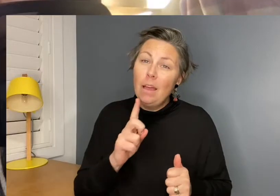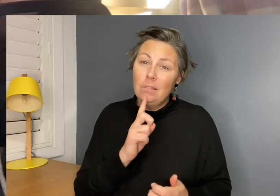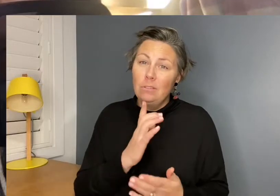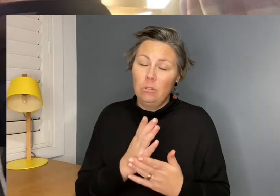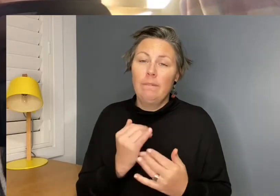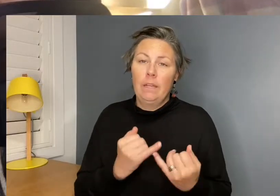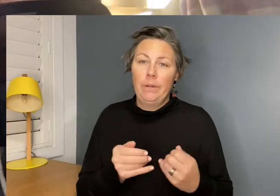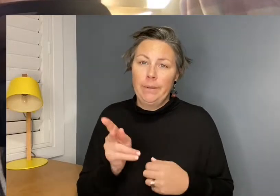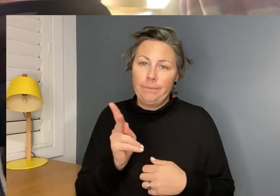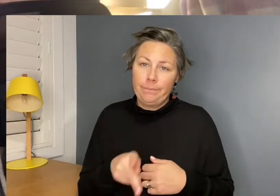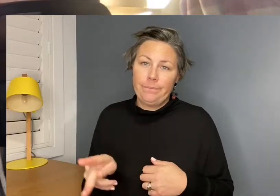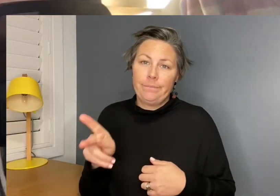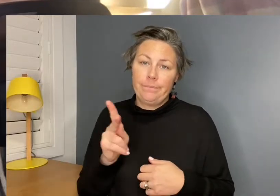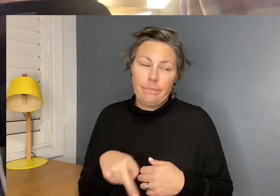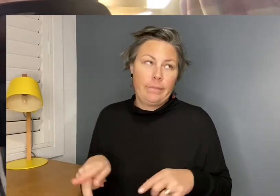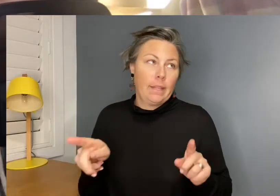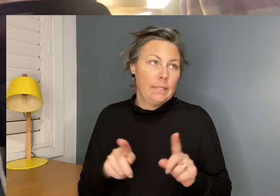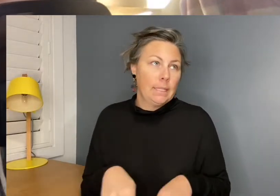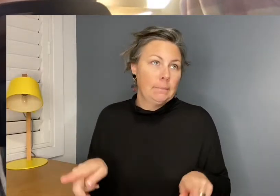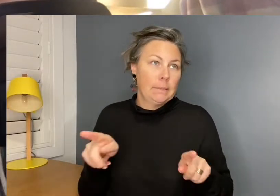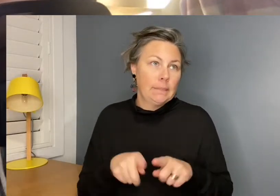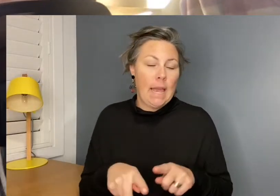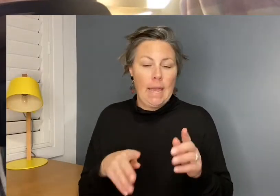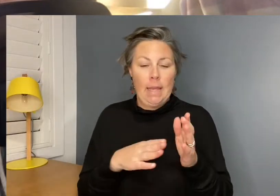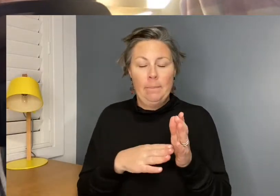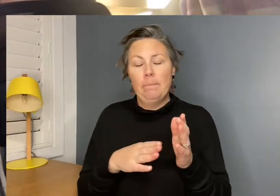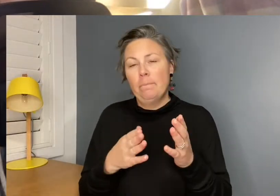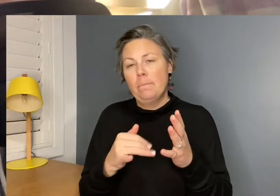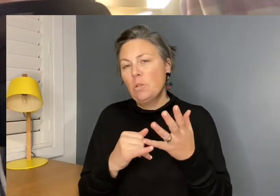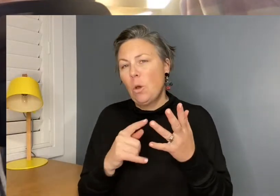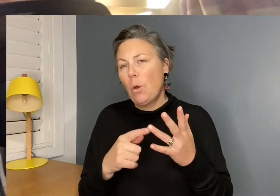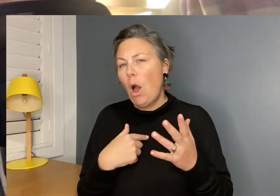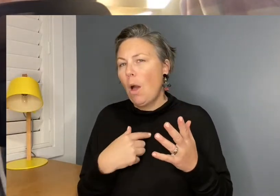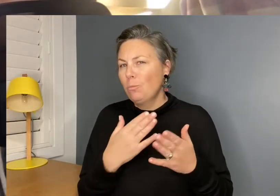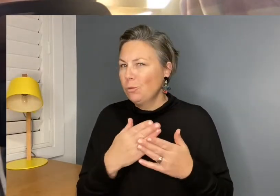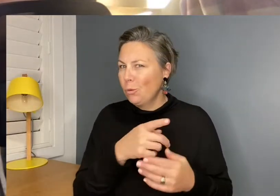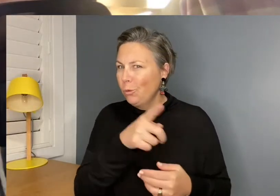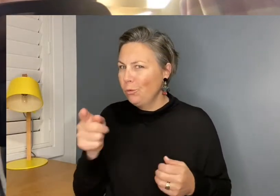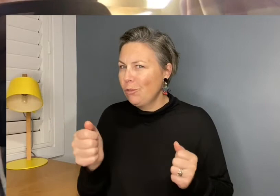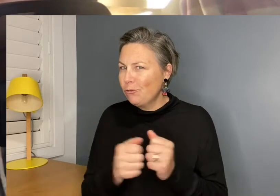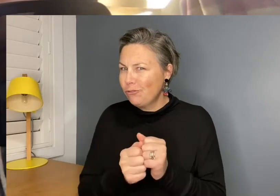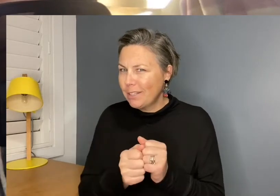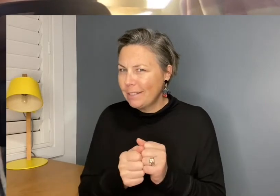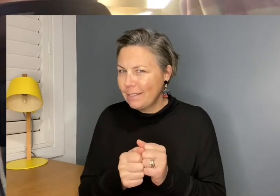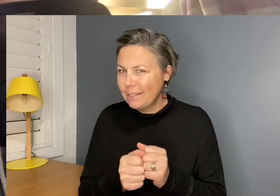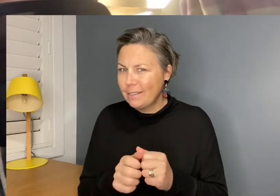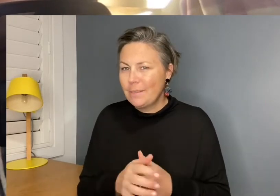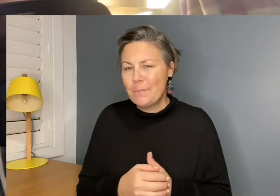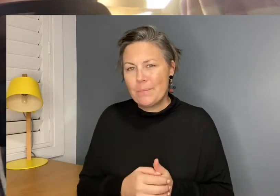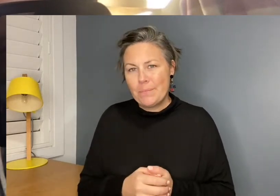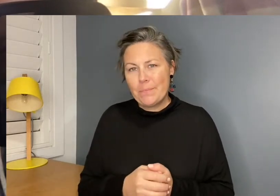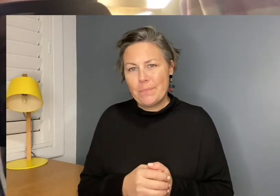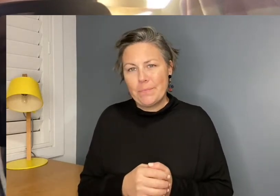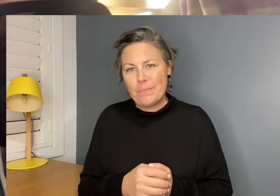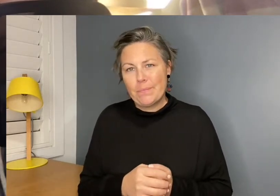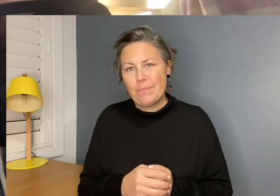monotonous. And I'm sure a lot of people can agree and relate to that. And we do talk about it as